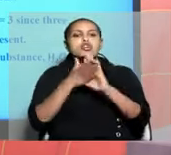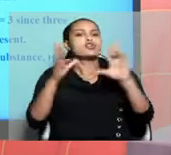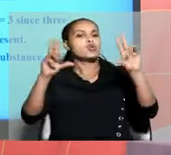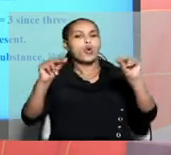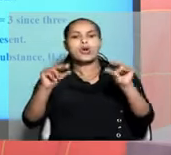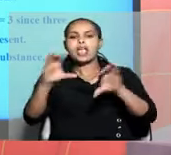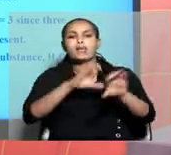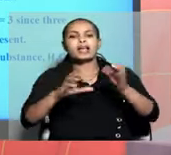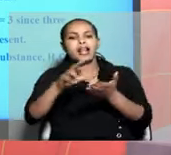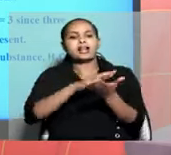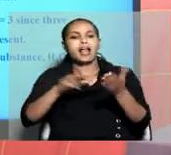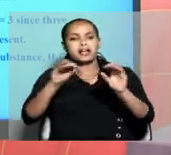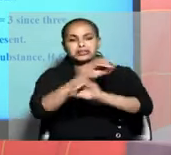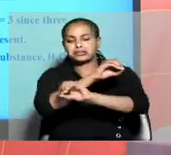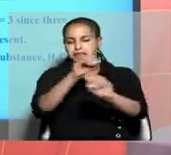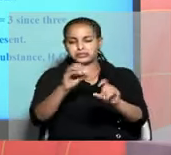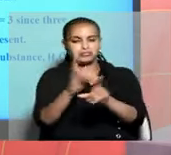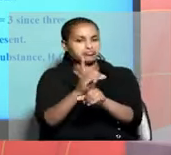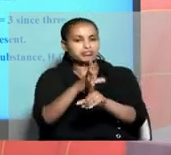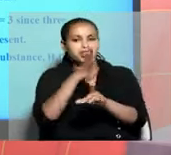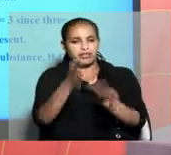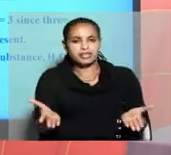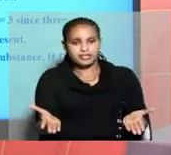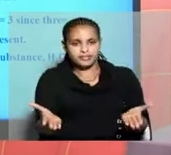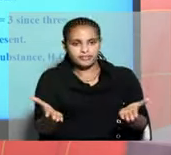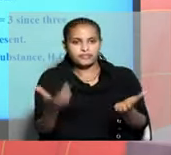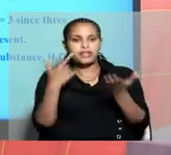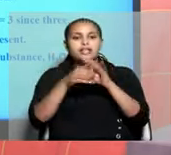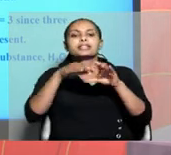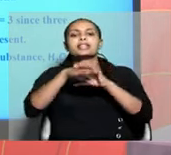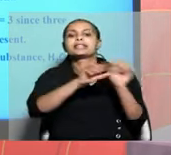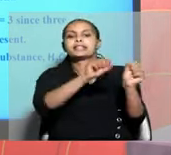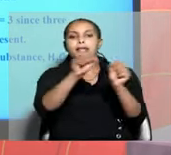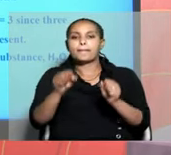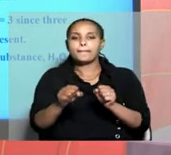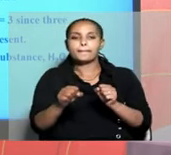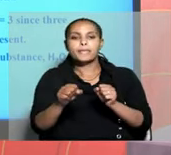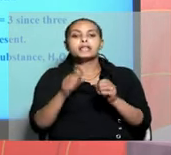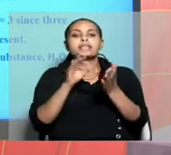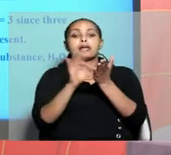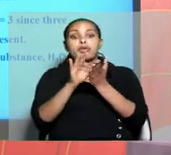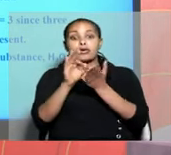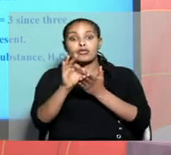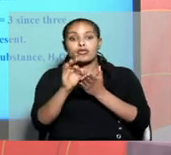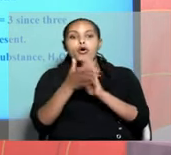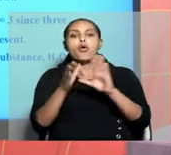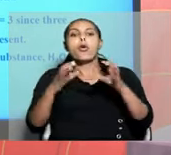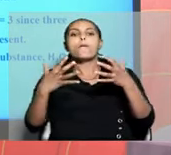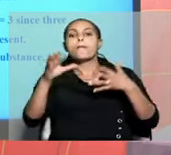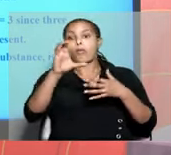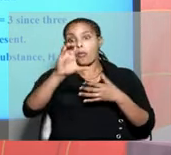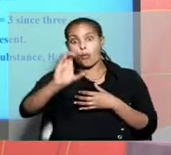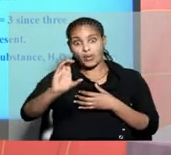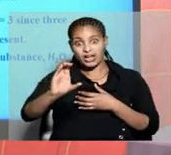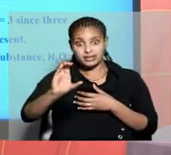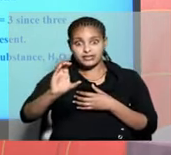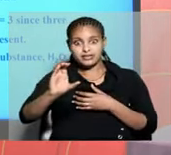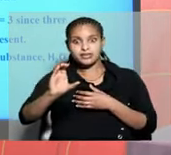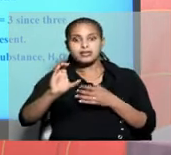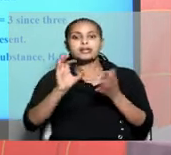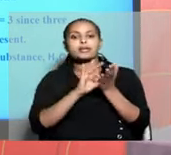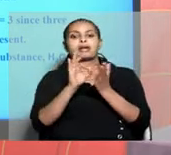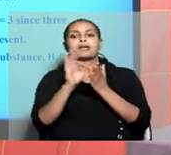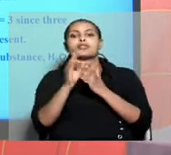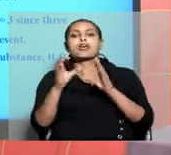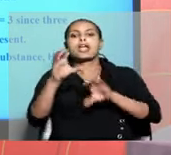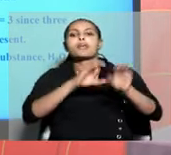no chemical reaction take place in the system, the number of components is equal to the